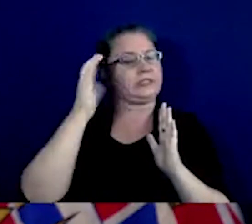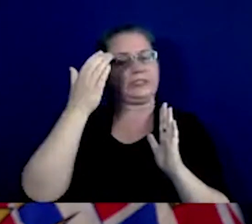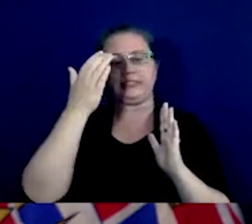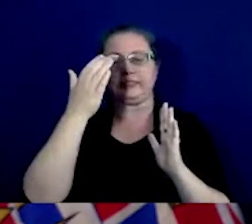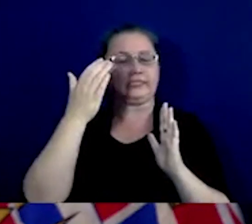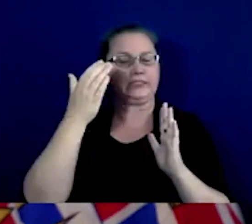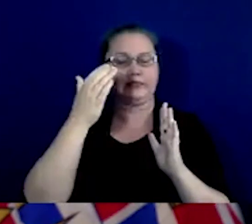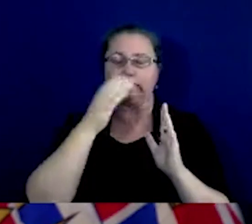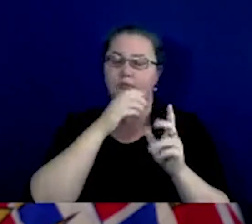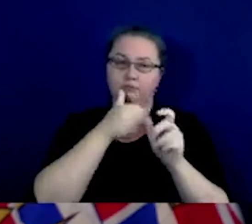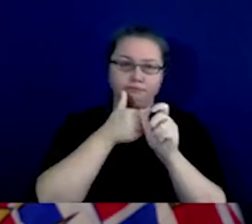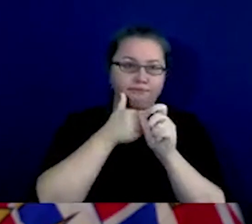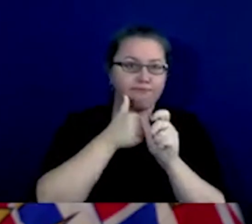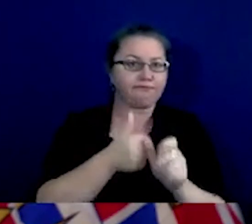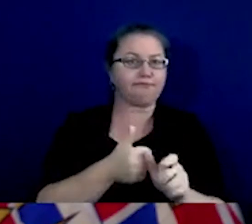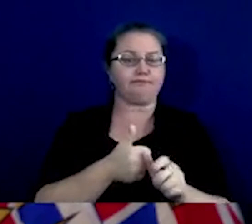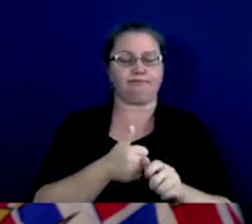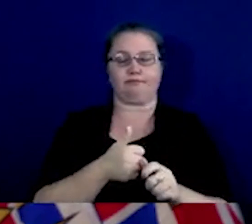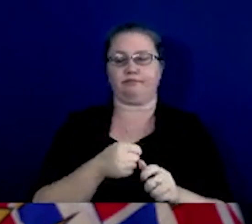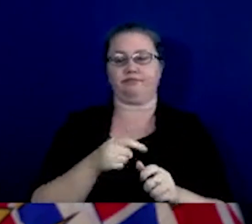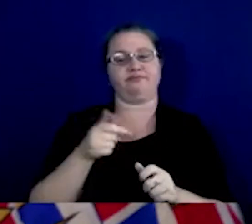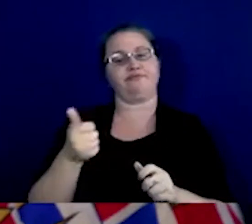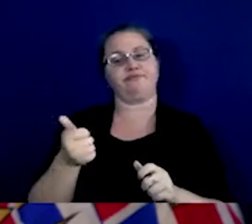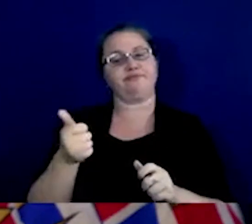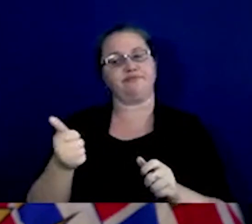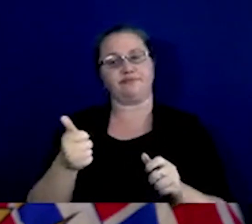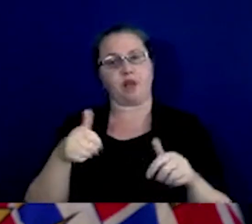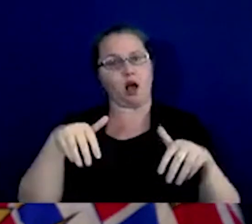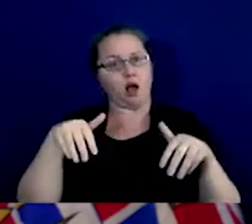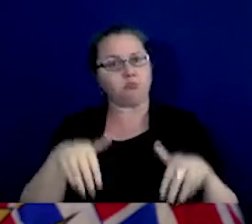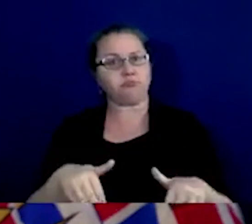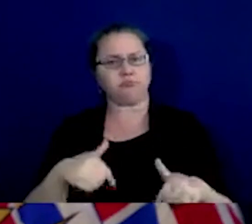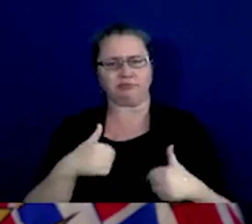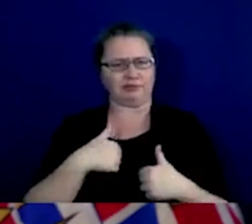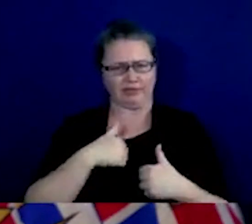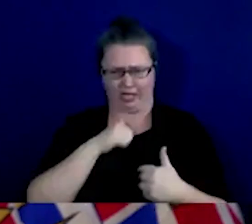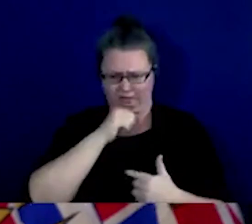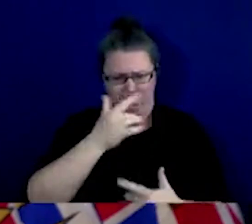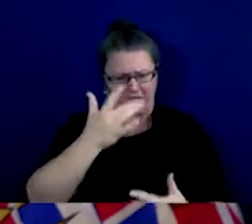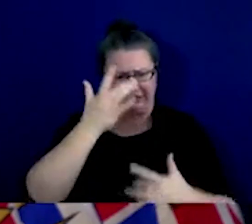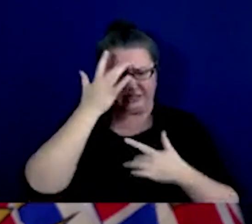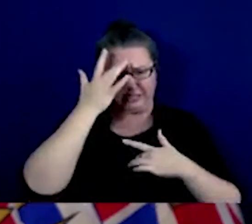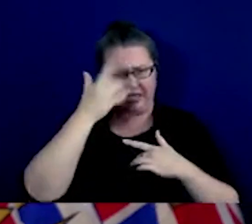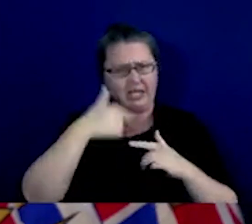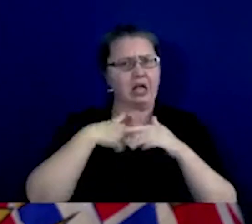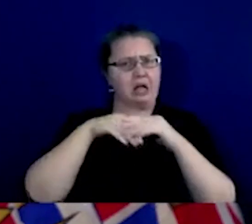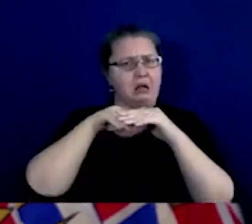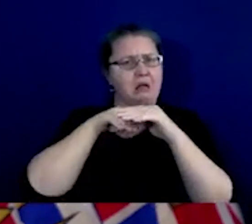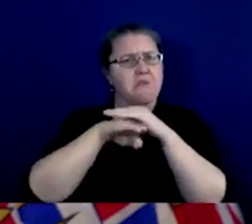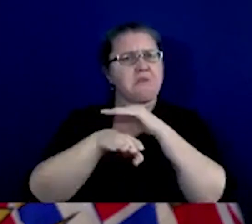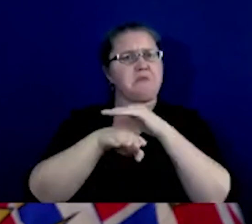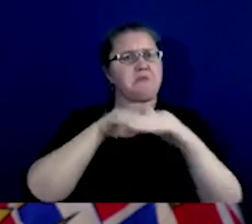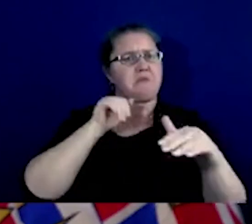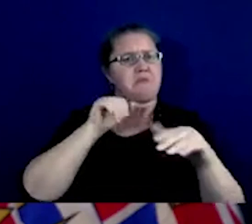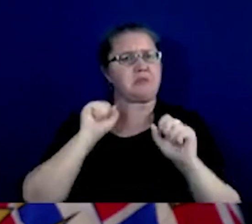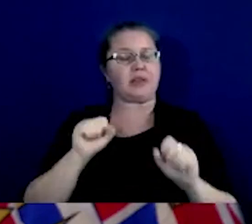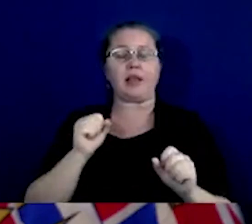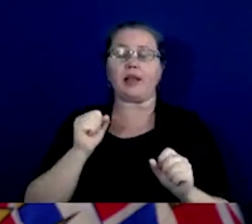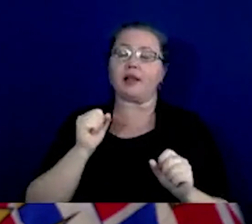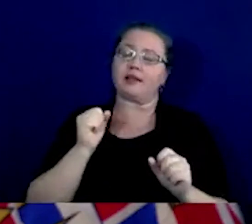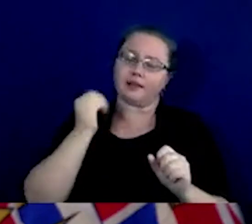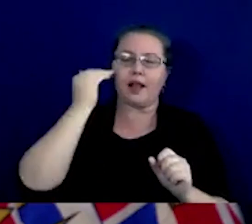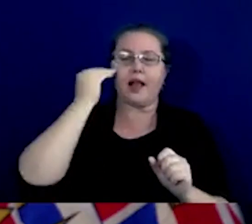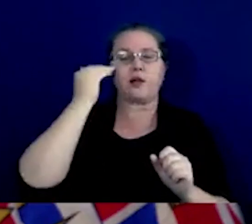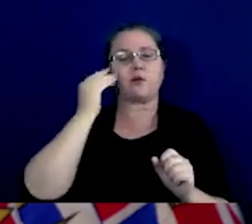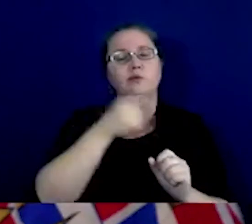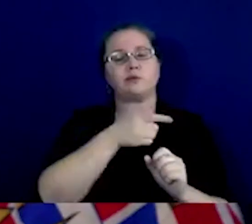very careful about their bubbles? Yeah, and I do appreciate how challenging it is for people. Our challenges,